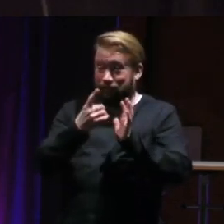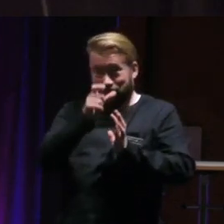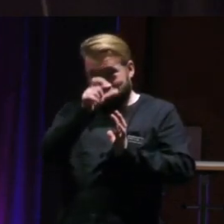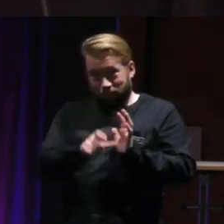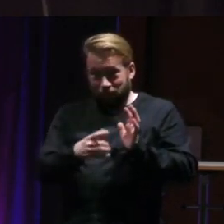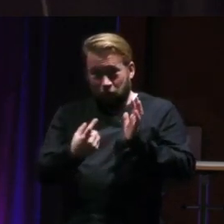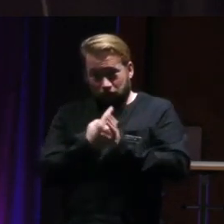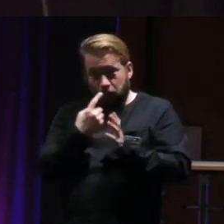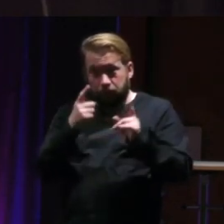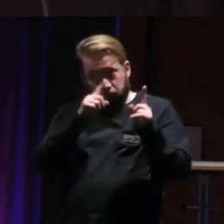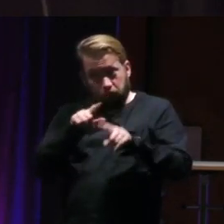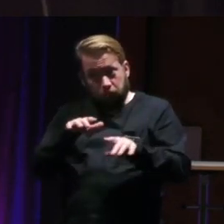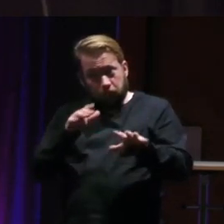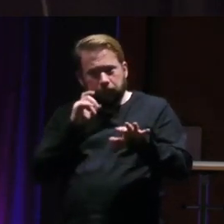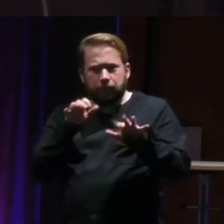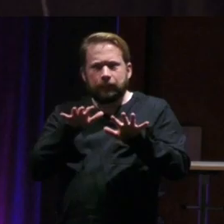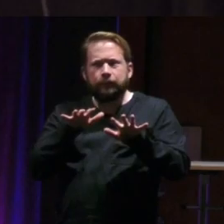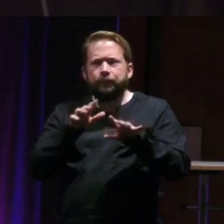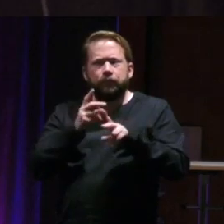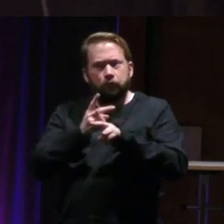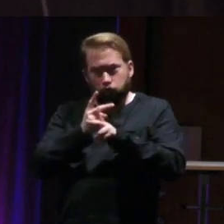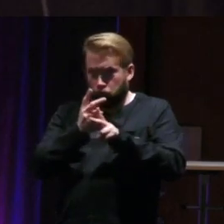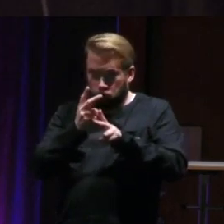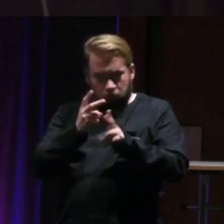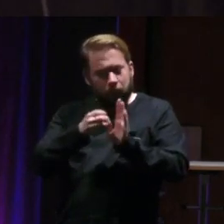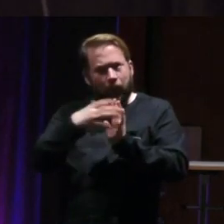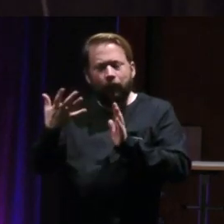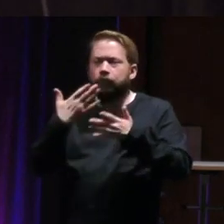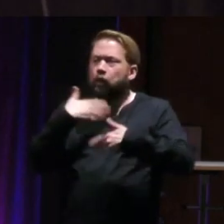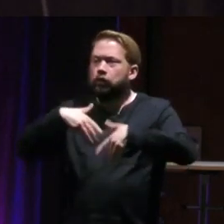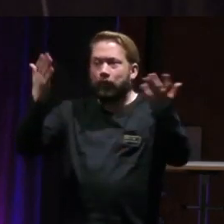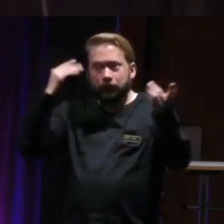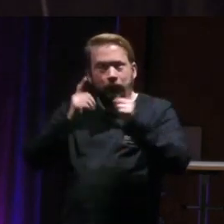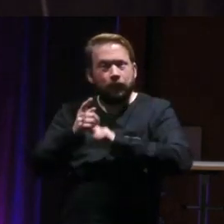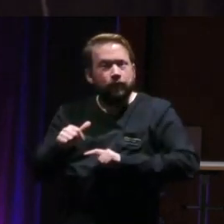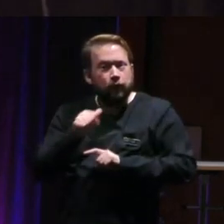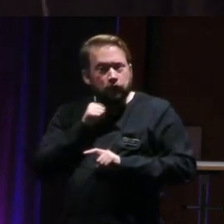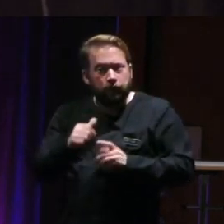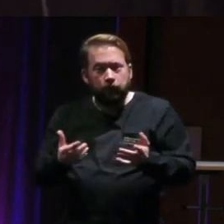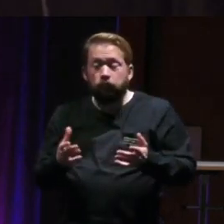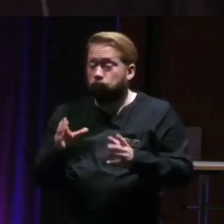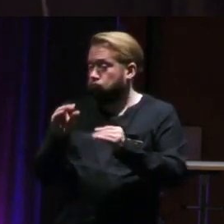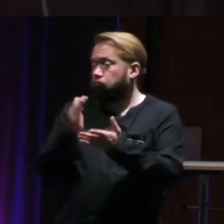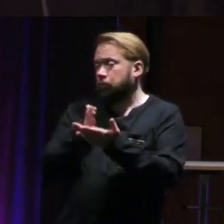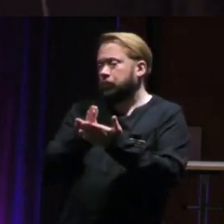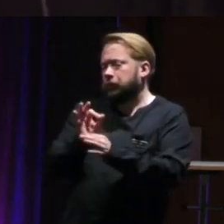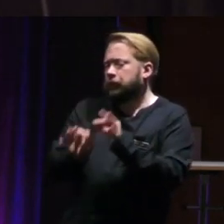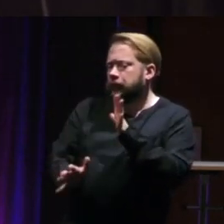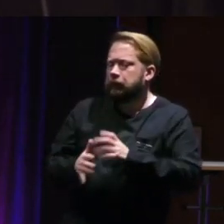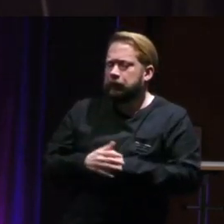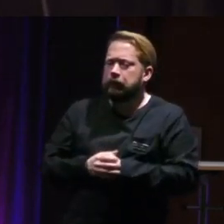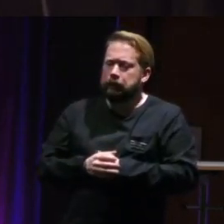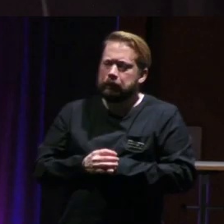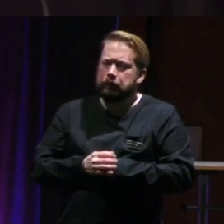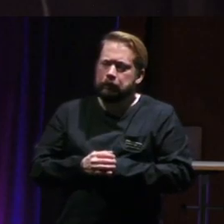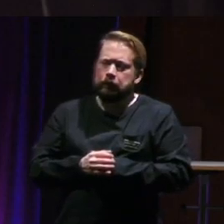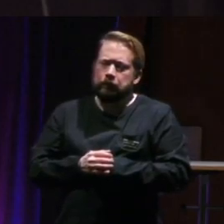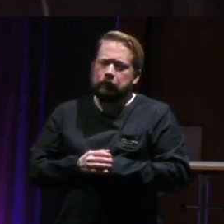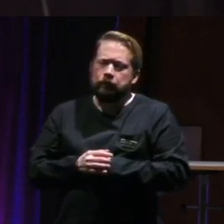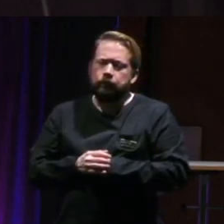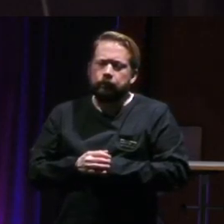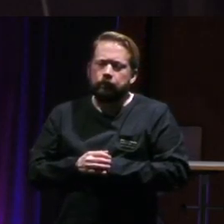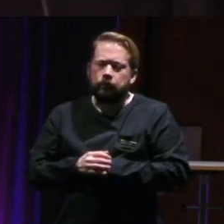Oh, well, I mean, could it happen to anyone, do you think? I anyone think who say yeah, that yeah. in the conditions, well, conditions can be different.